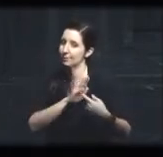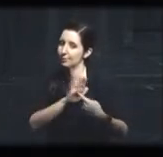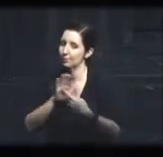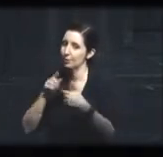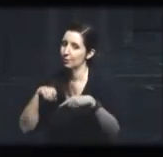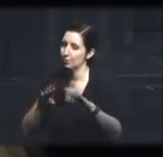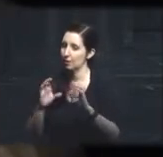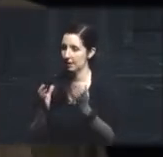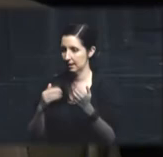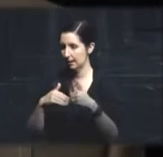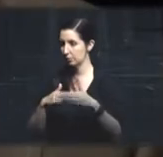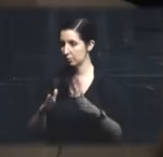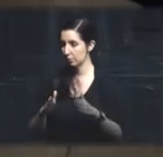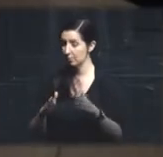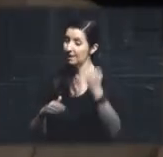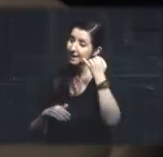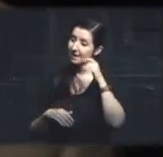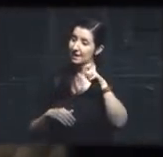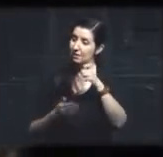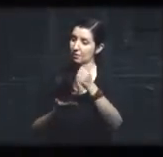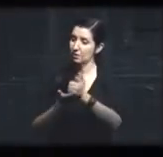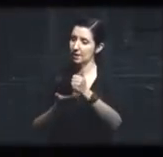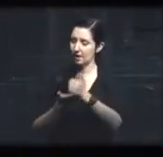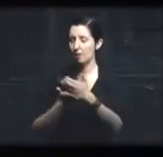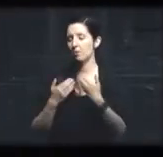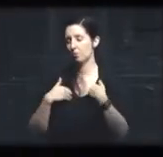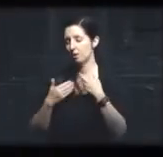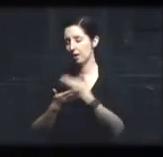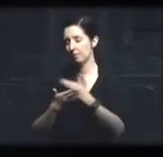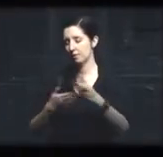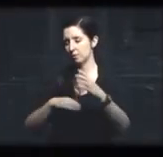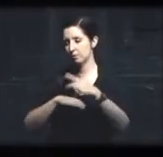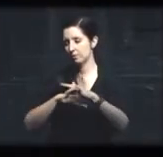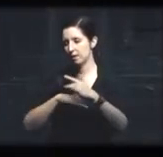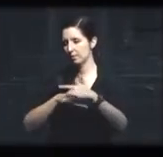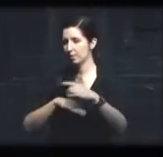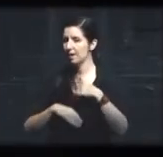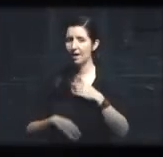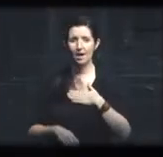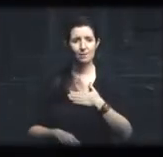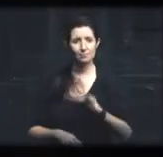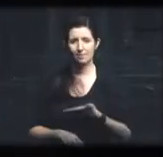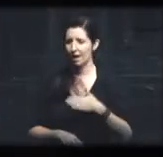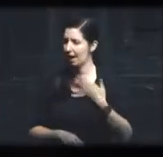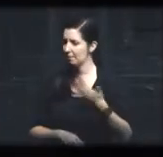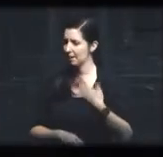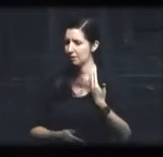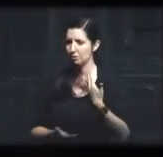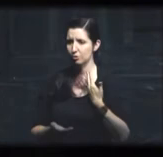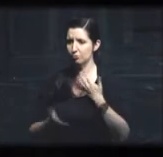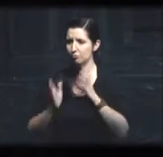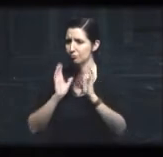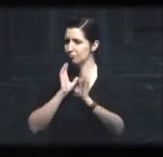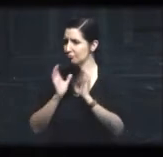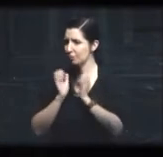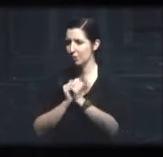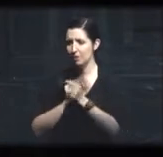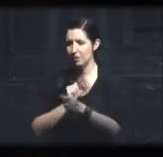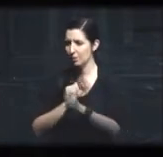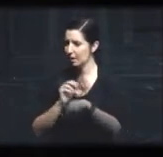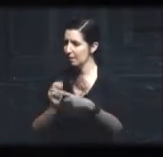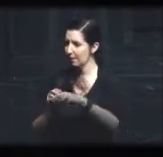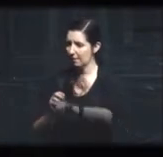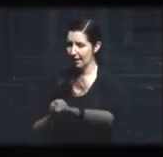with it, we have resources and I'd be happy to have a conversation with you, and we can bring in others as well to have